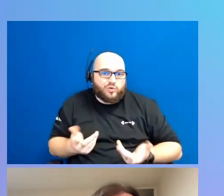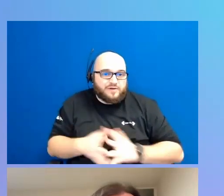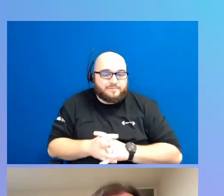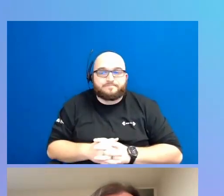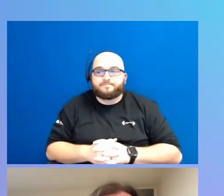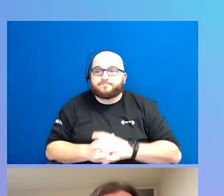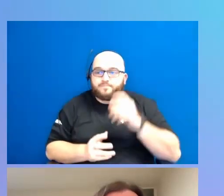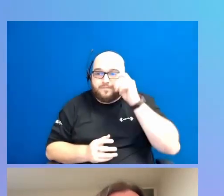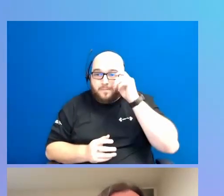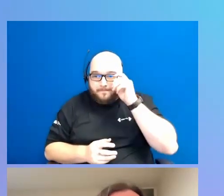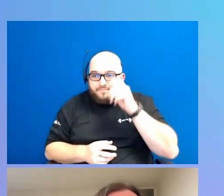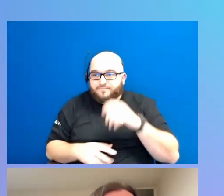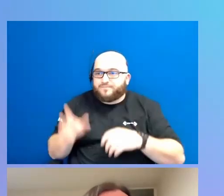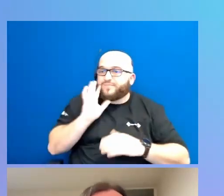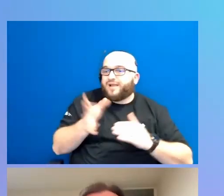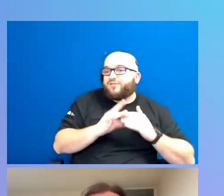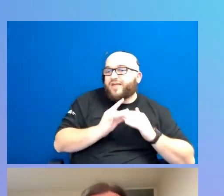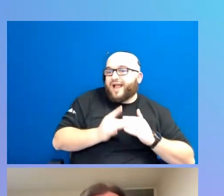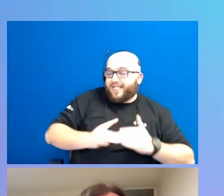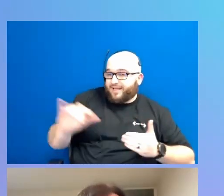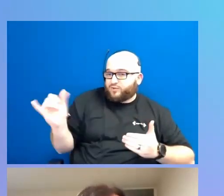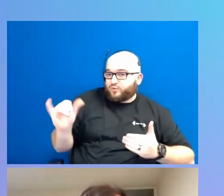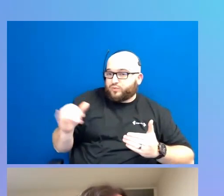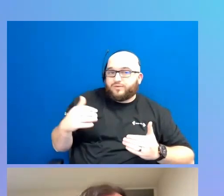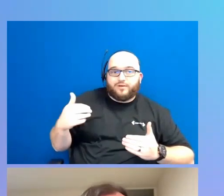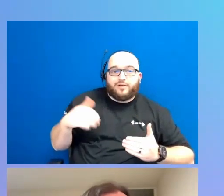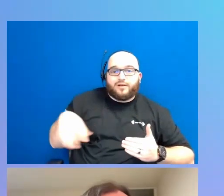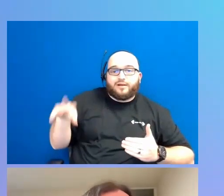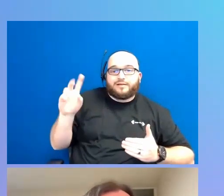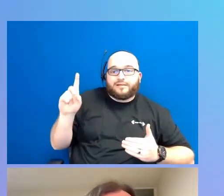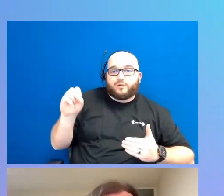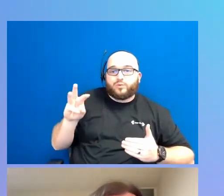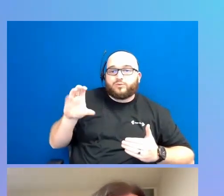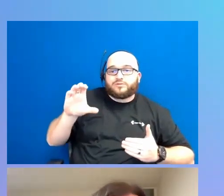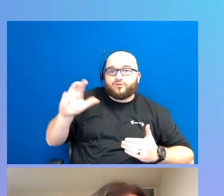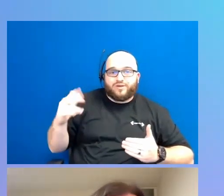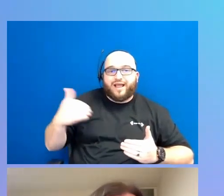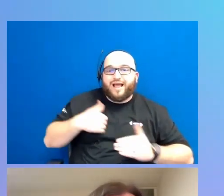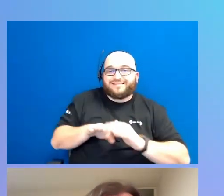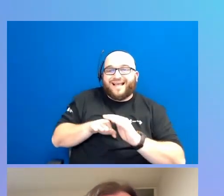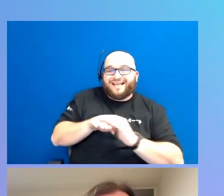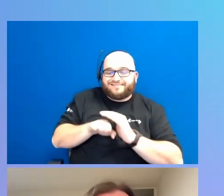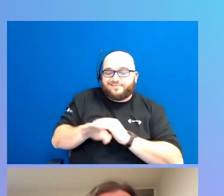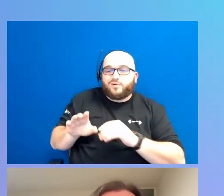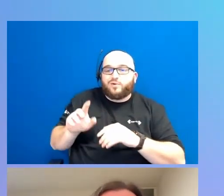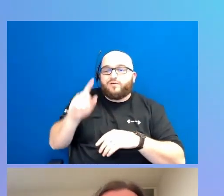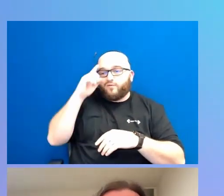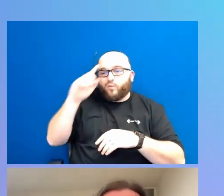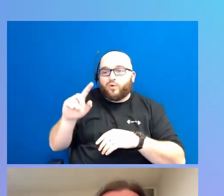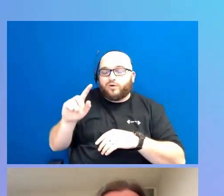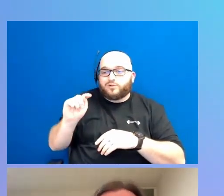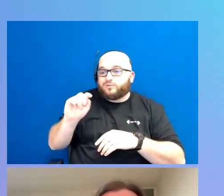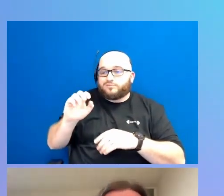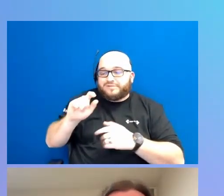There's So lots of other guidelines too. The W3C has an authoring tool accessibility guidelines.